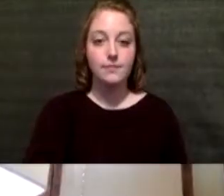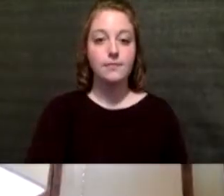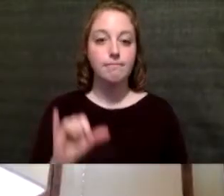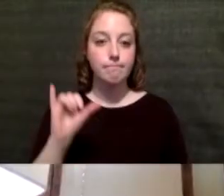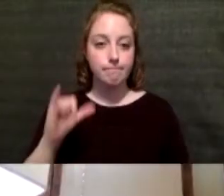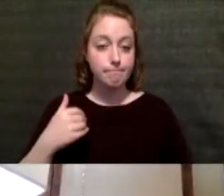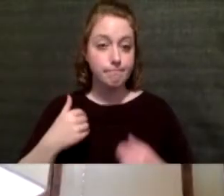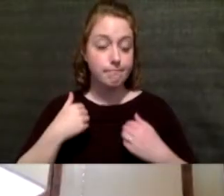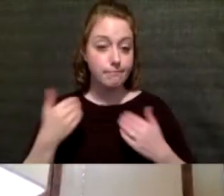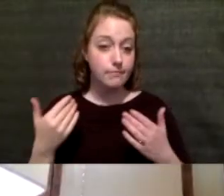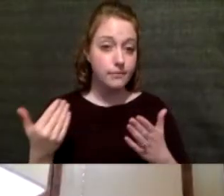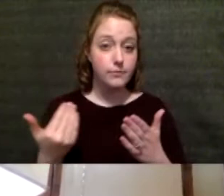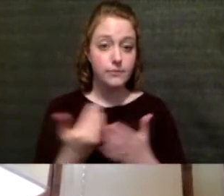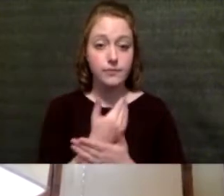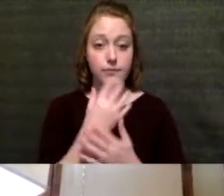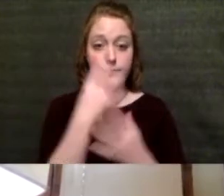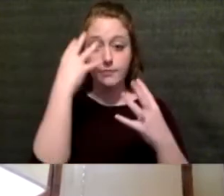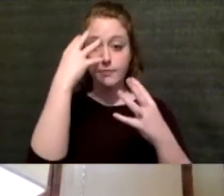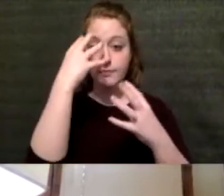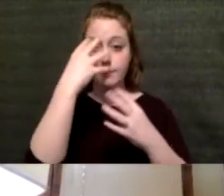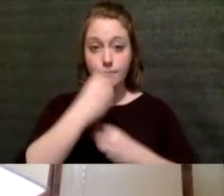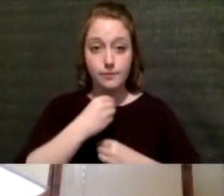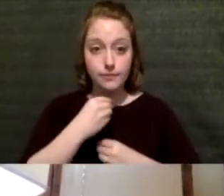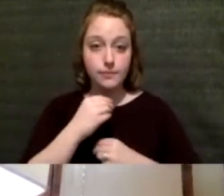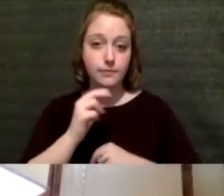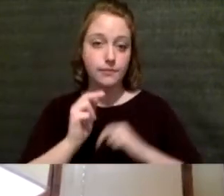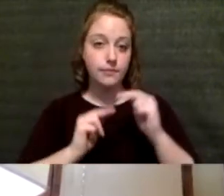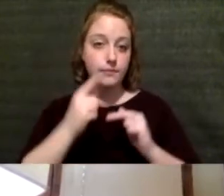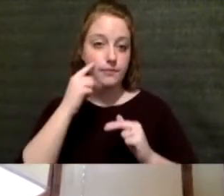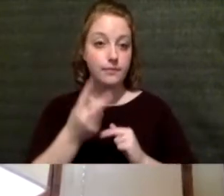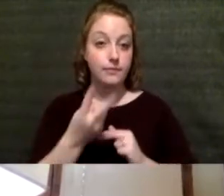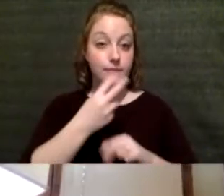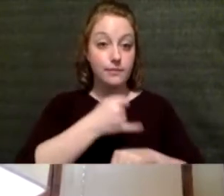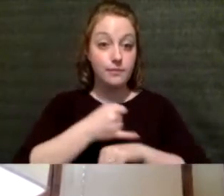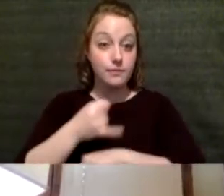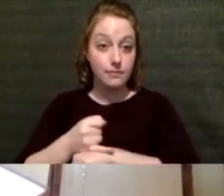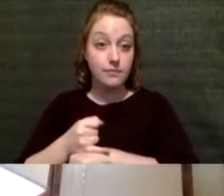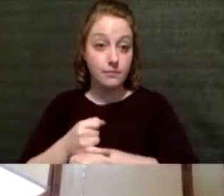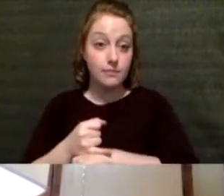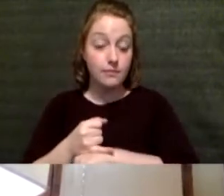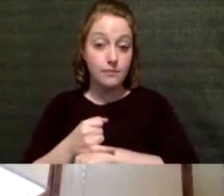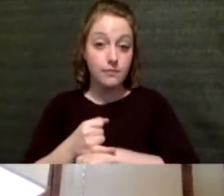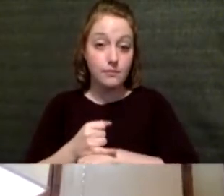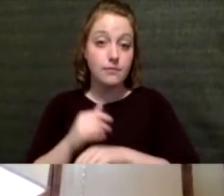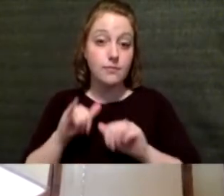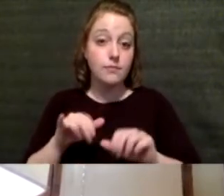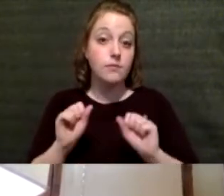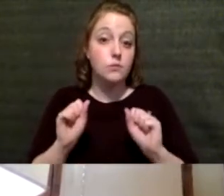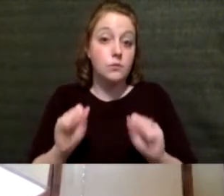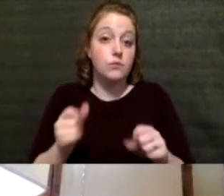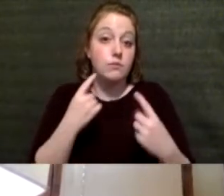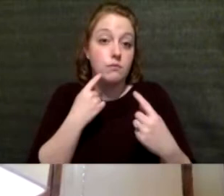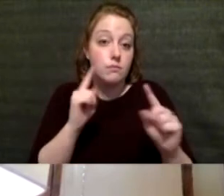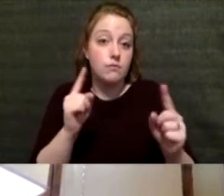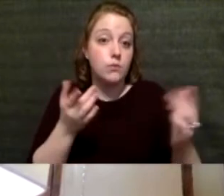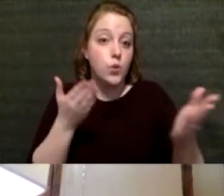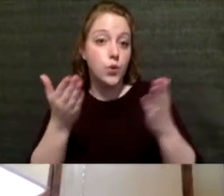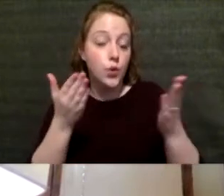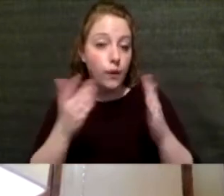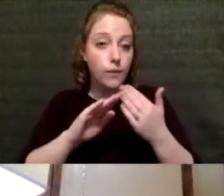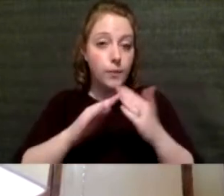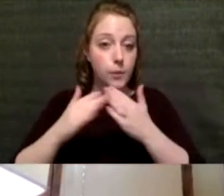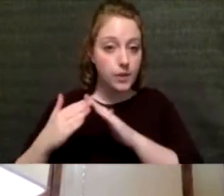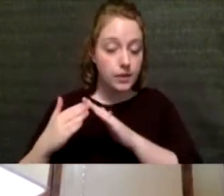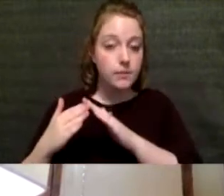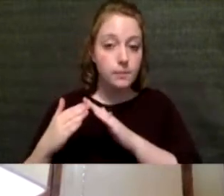beautiful facility, um, for those two campuses that could effectively serve the community. And I'm thinking